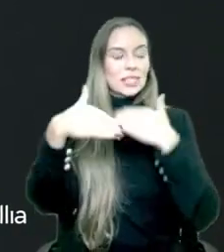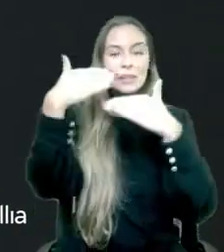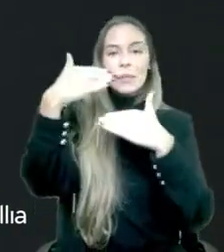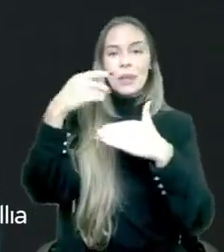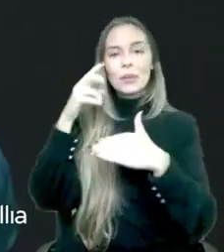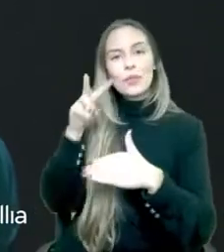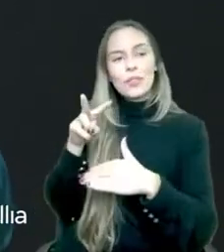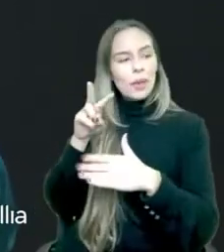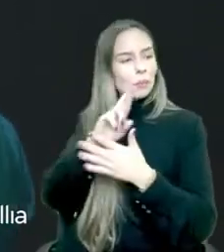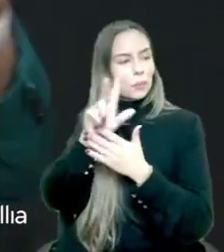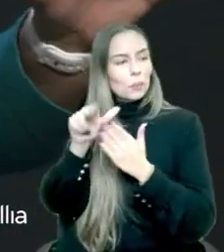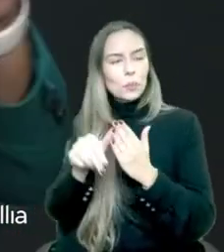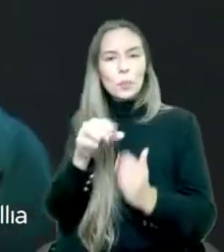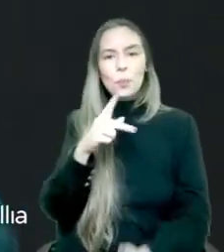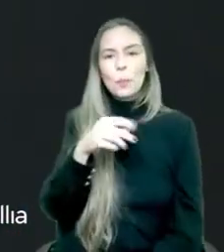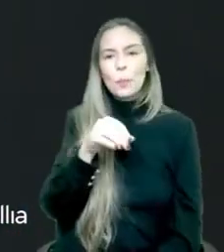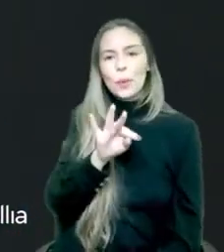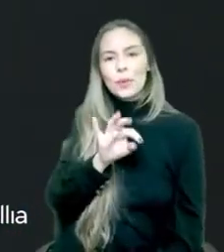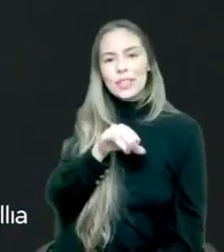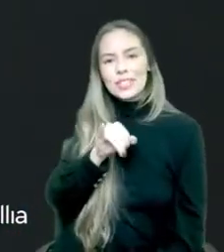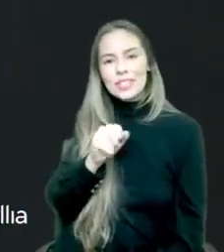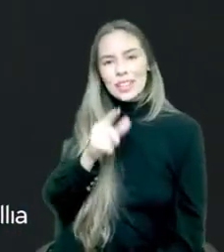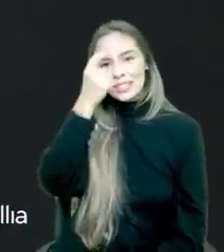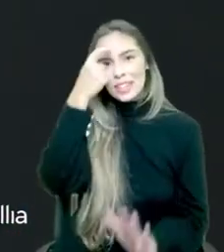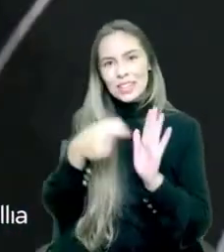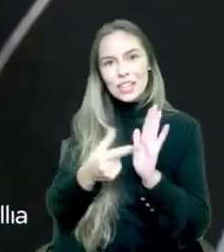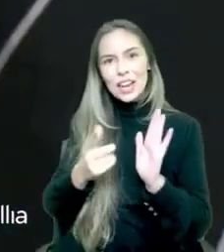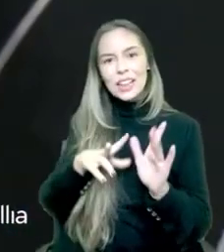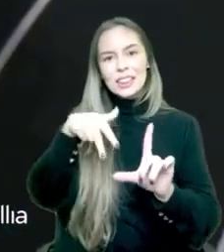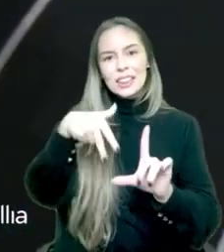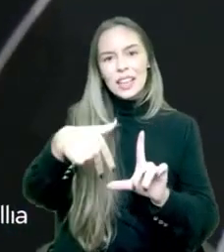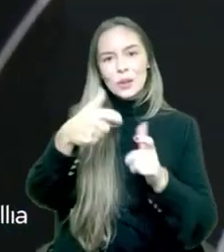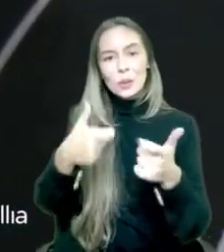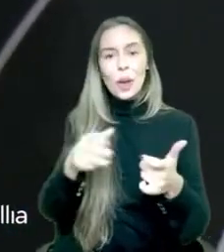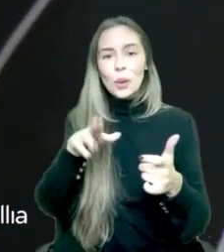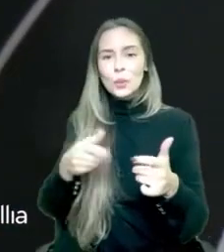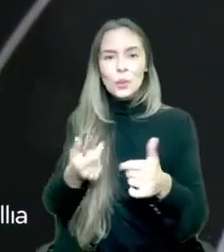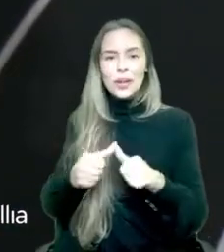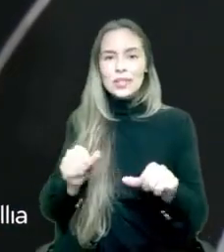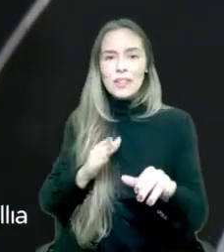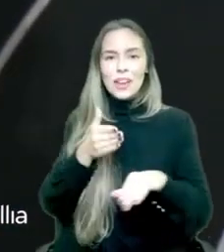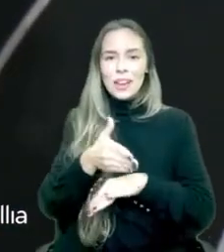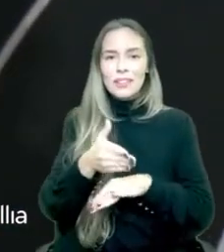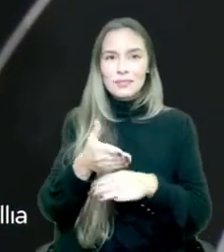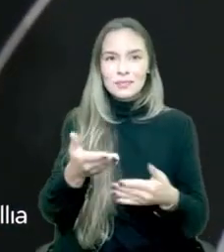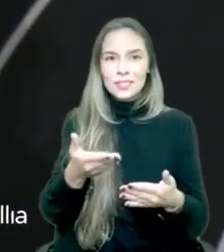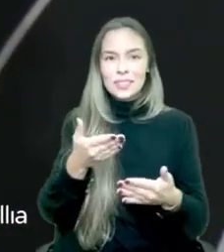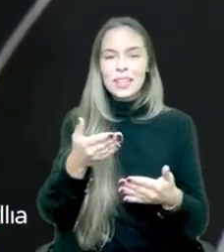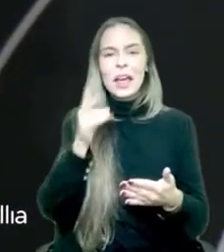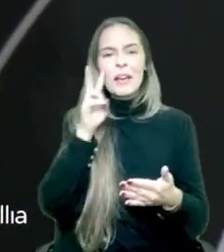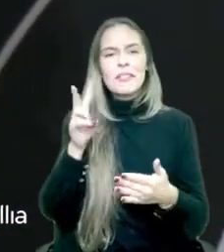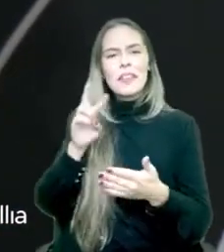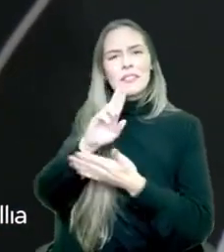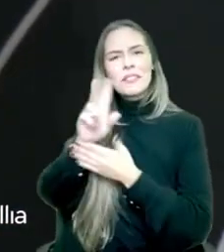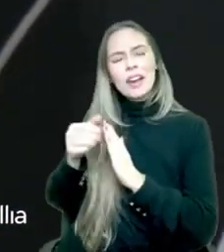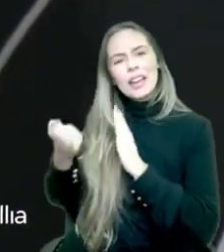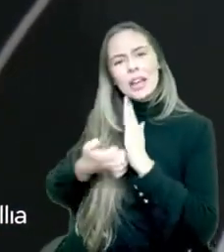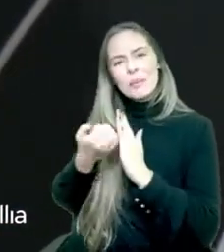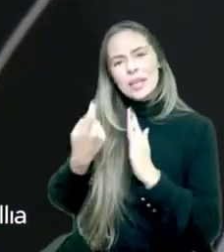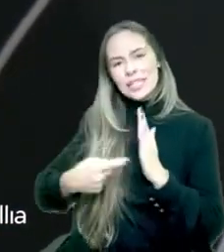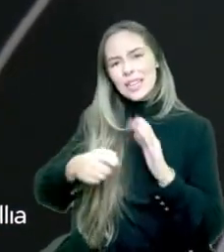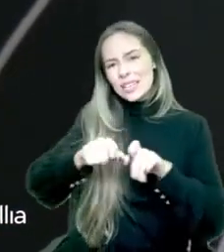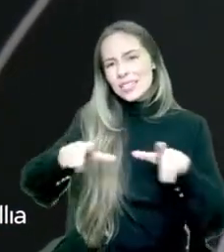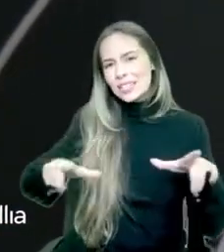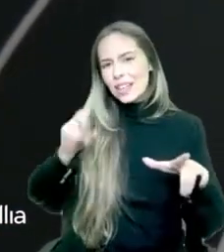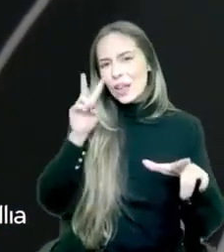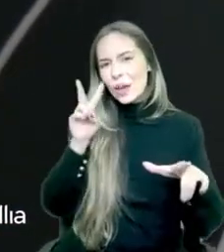AI taking us into places we've never been before. I mean, listen, a lot of companies in this room are looking at creating their